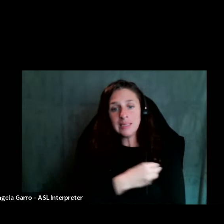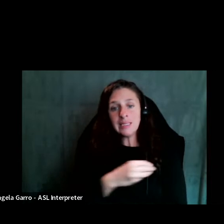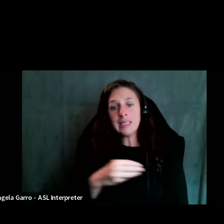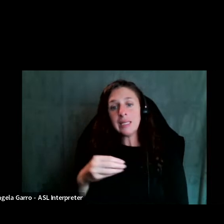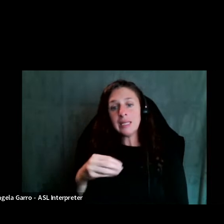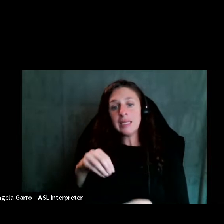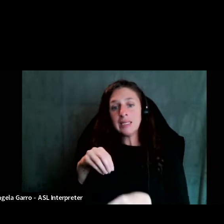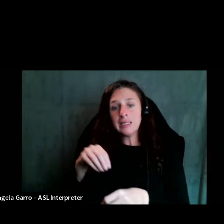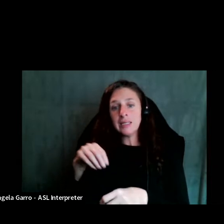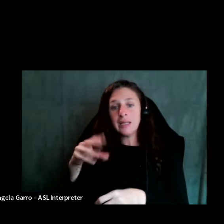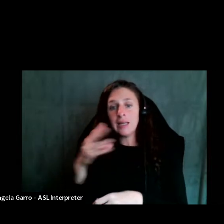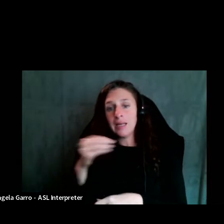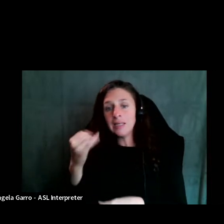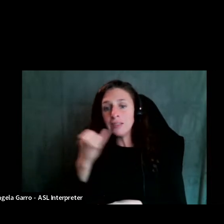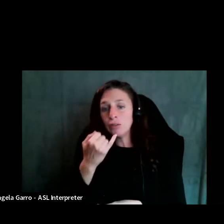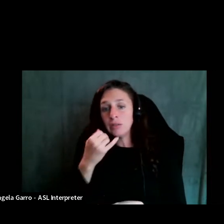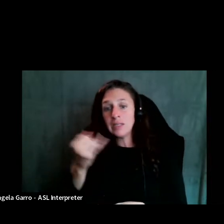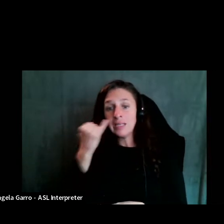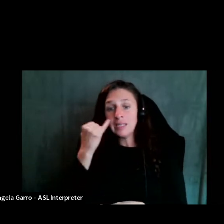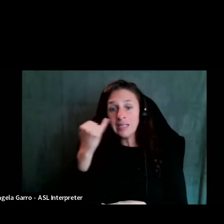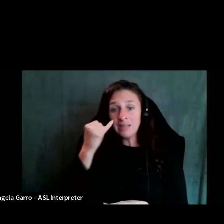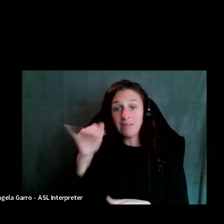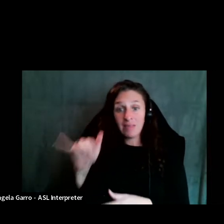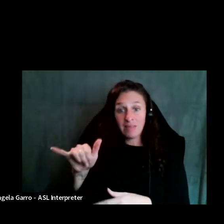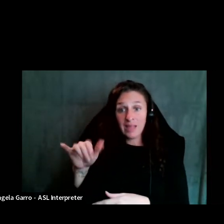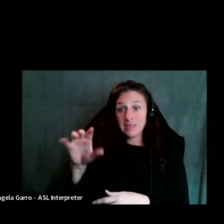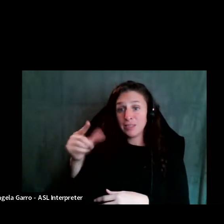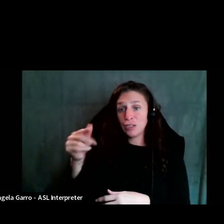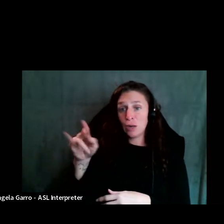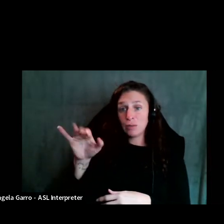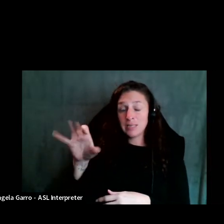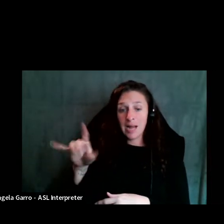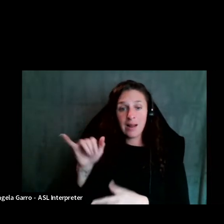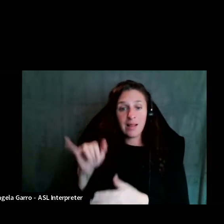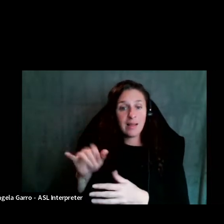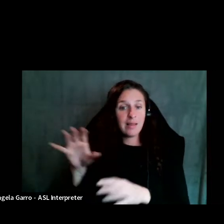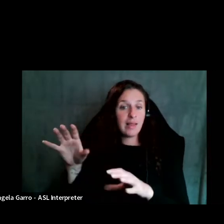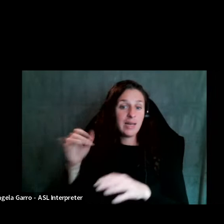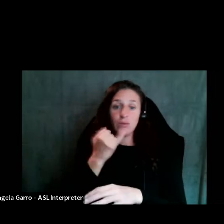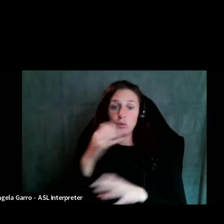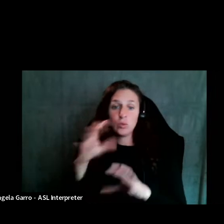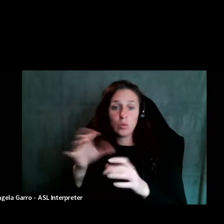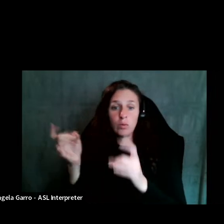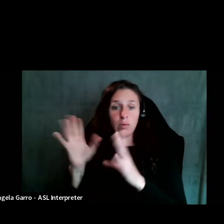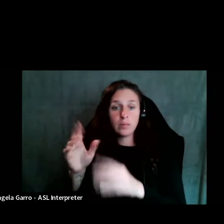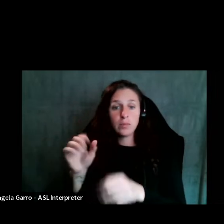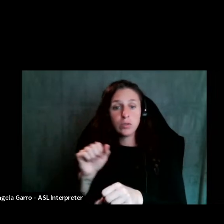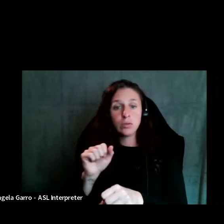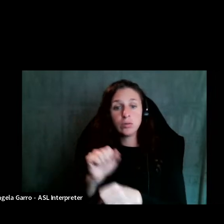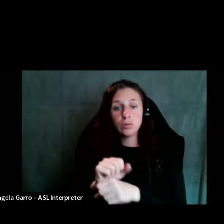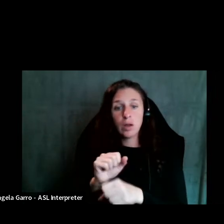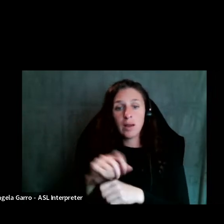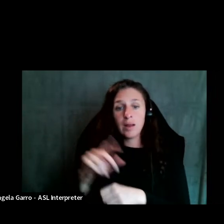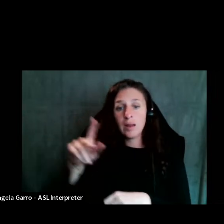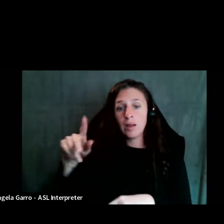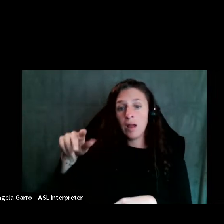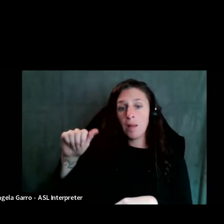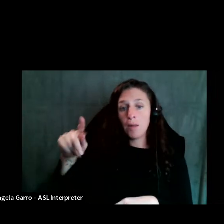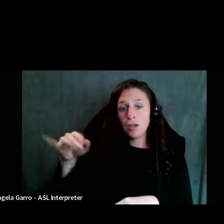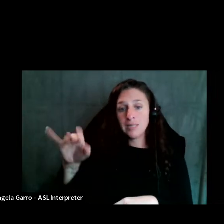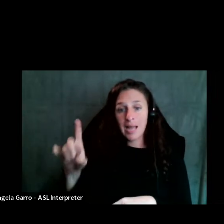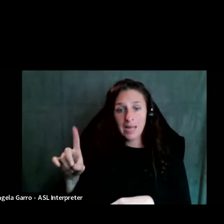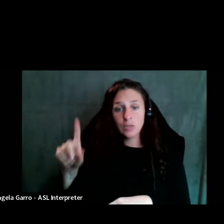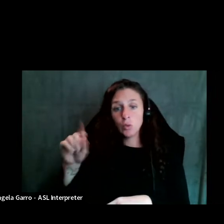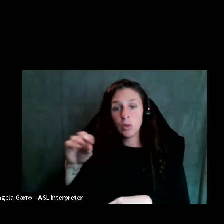a genocide, then Israel is doing a horrible job. People talk about apartheid. 20% of Israel's citizens